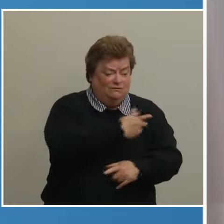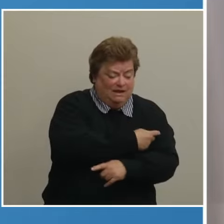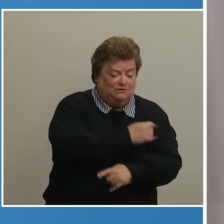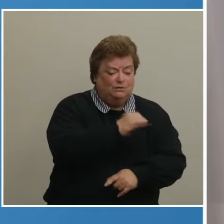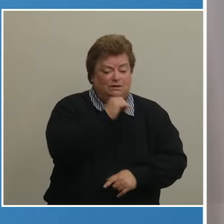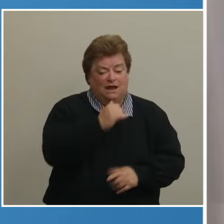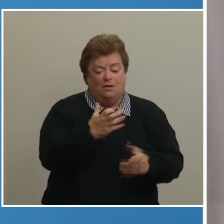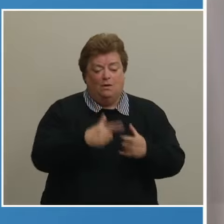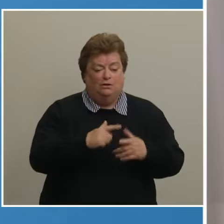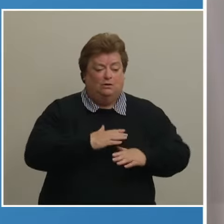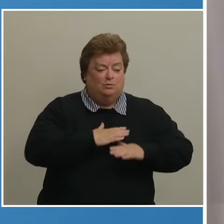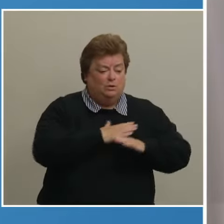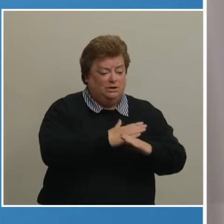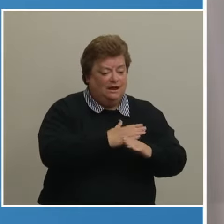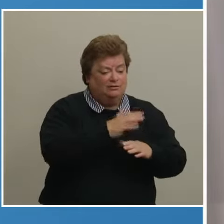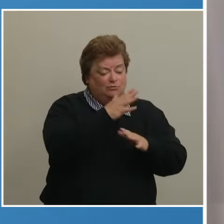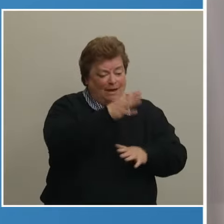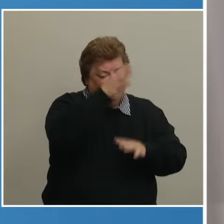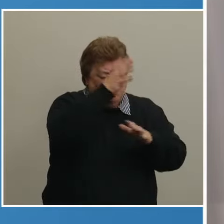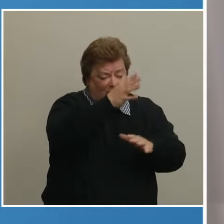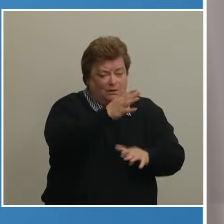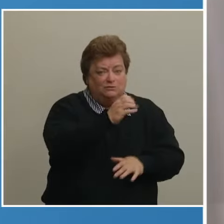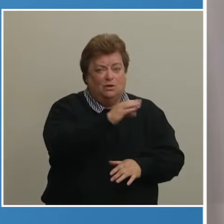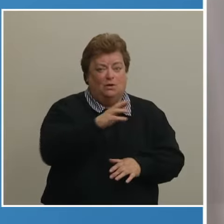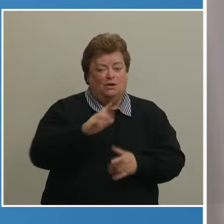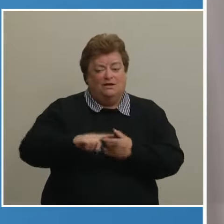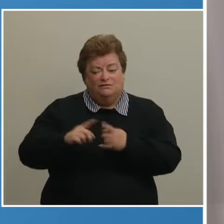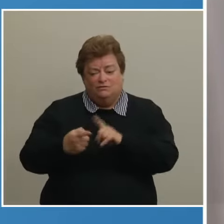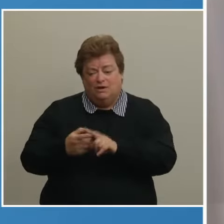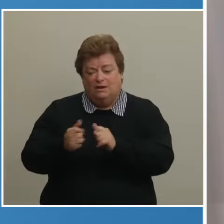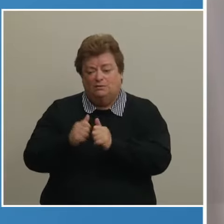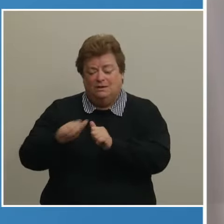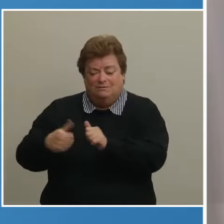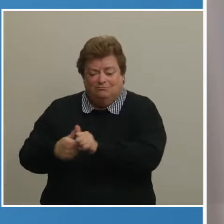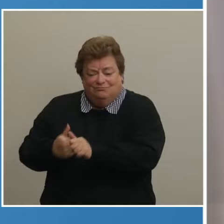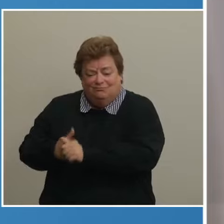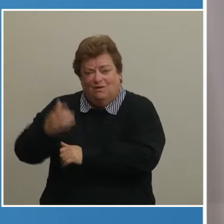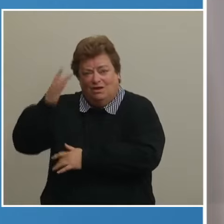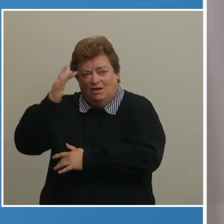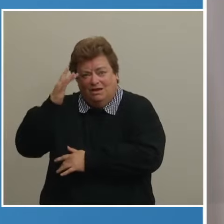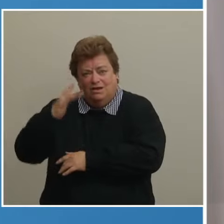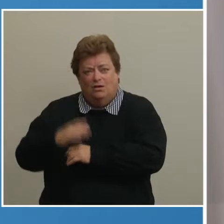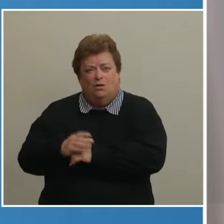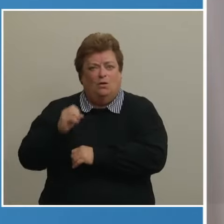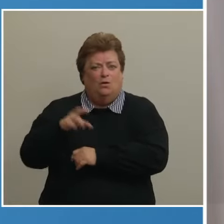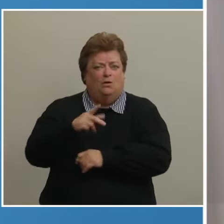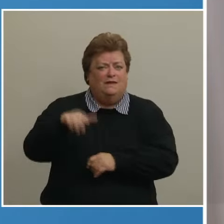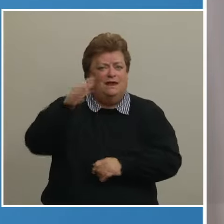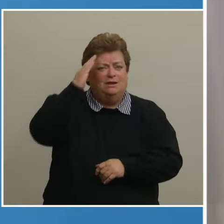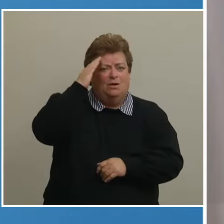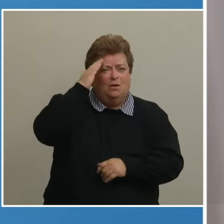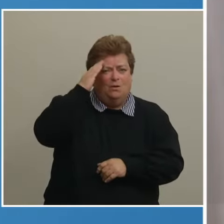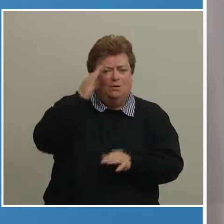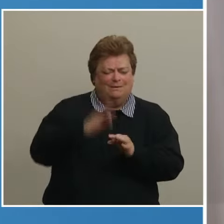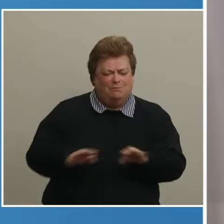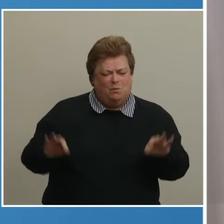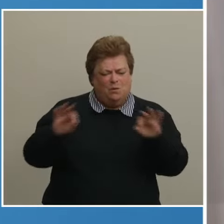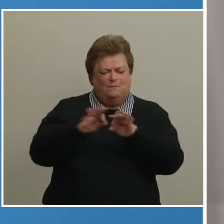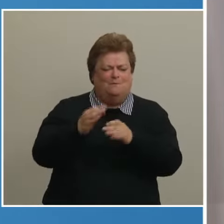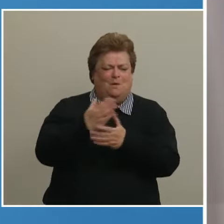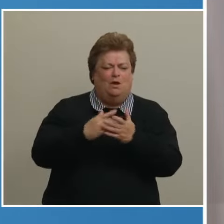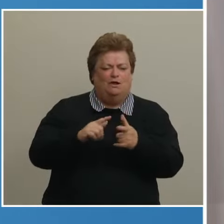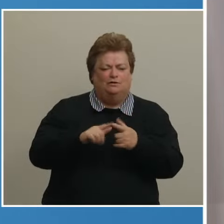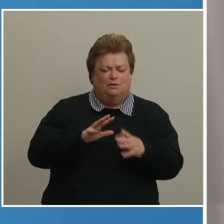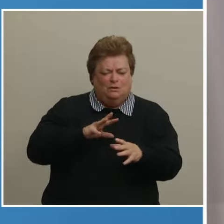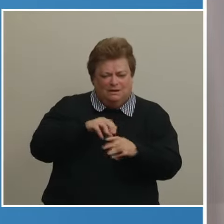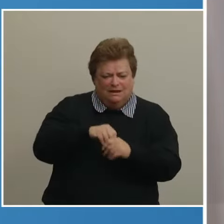their grandparents or a friend with an underlying health condition such as asthma or diabetes, or because they know what an important part they play